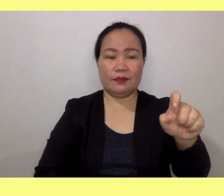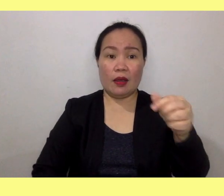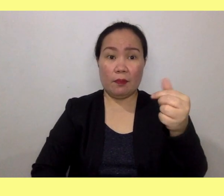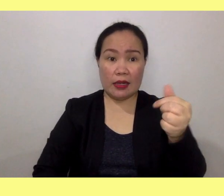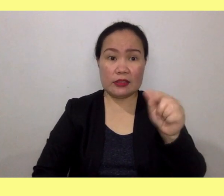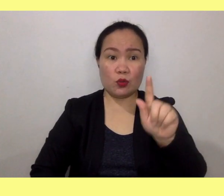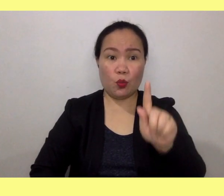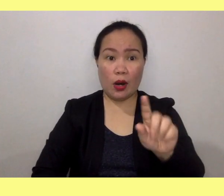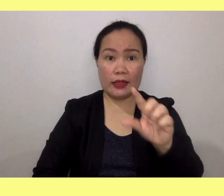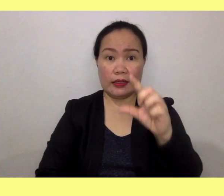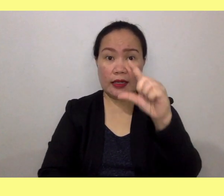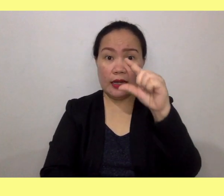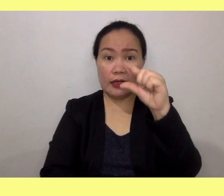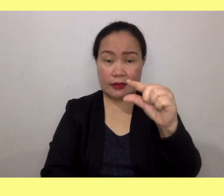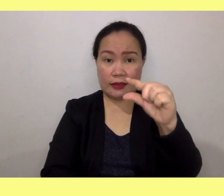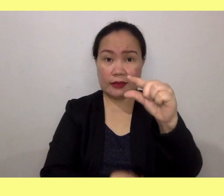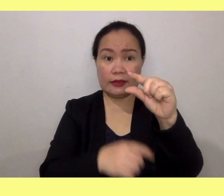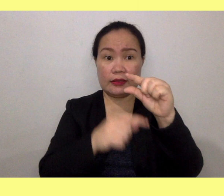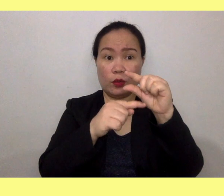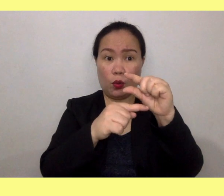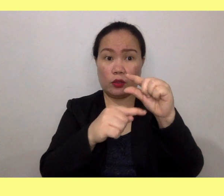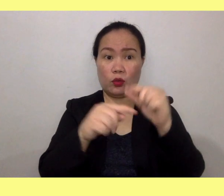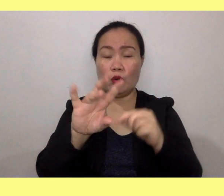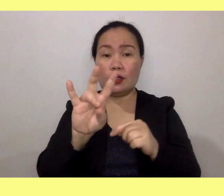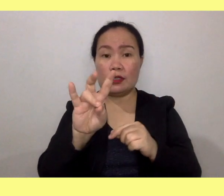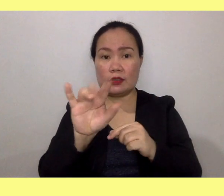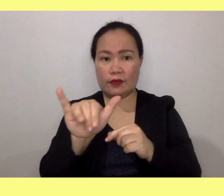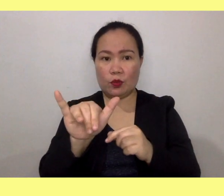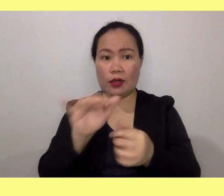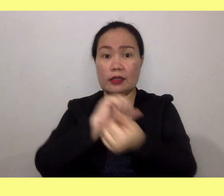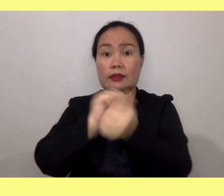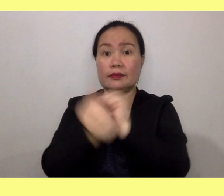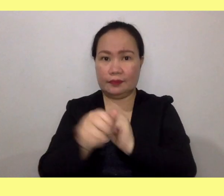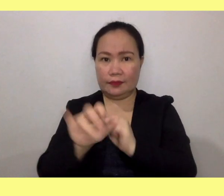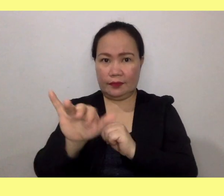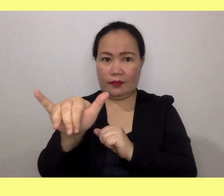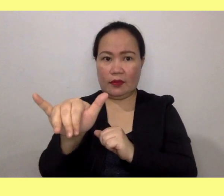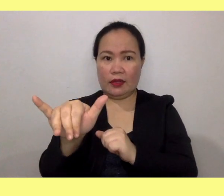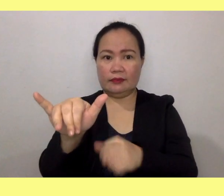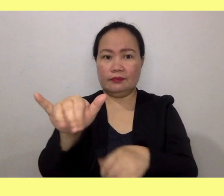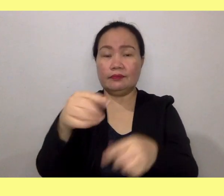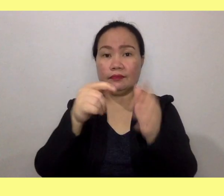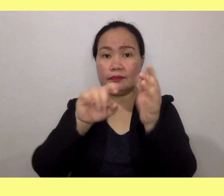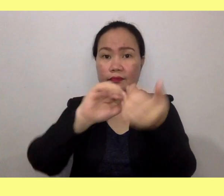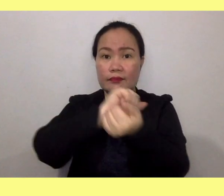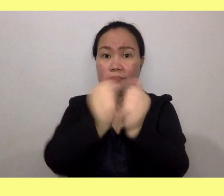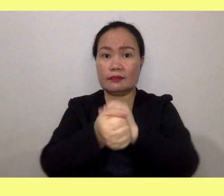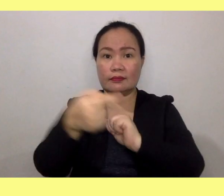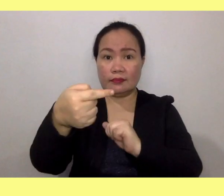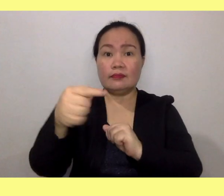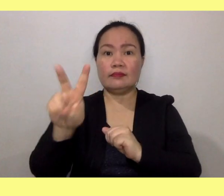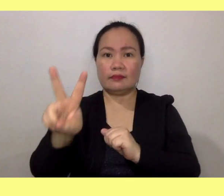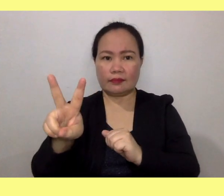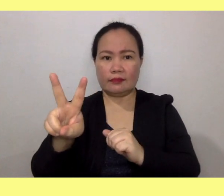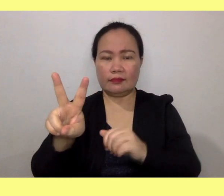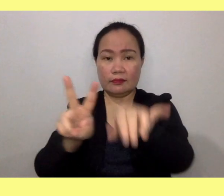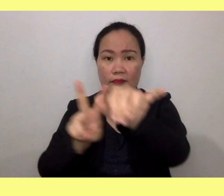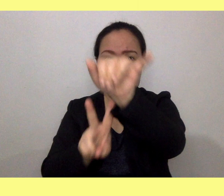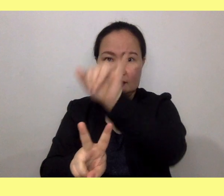your y is equal to negative 2 raw. So, you're going to substitute negative 2 dito sa ating